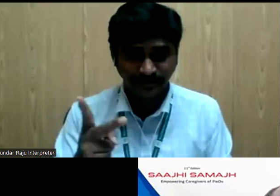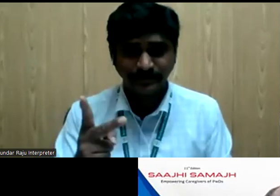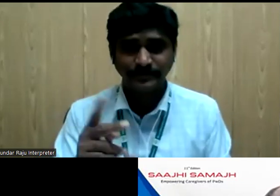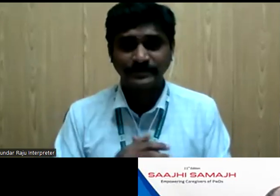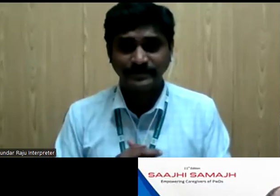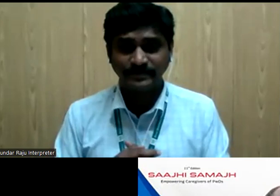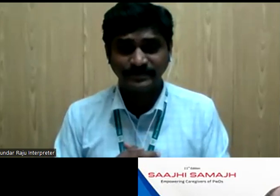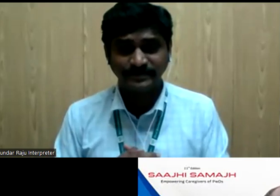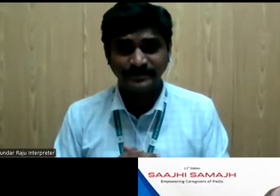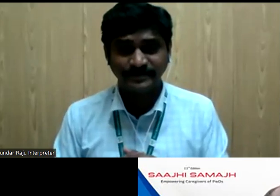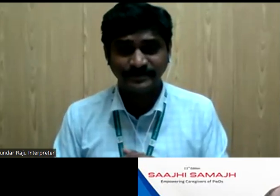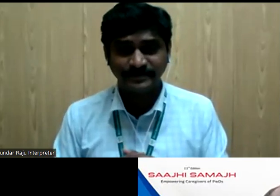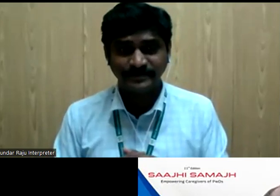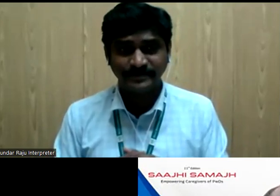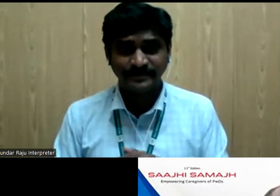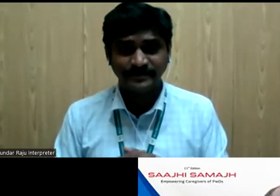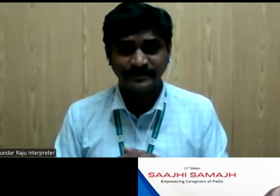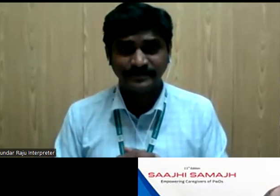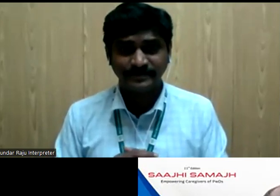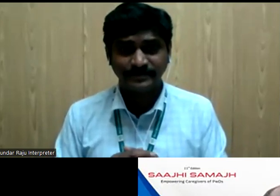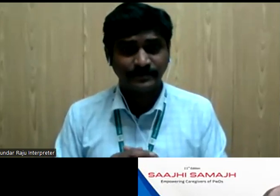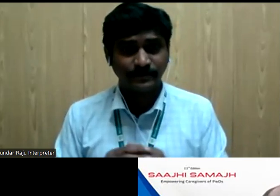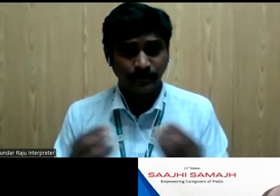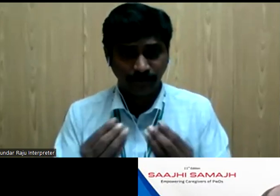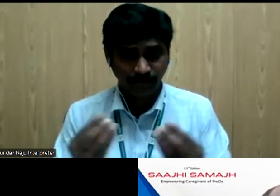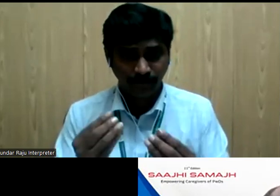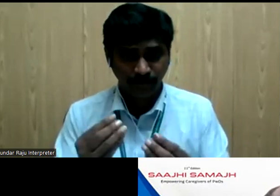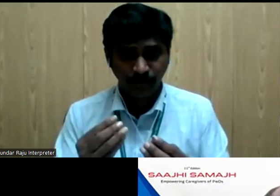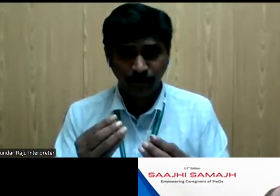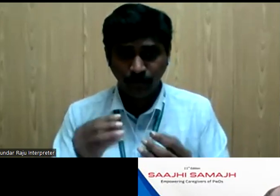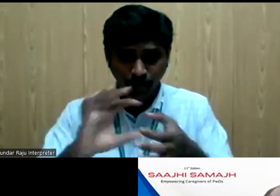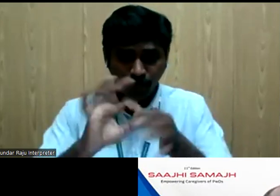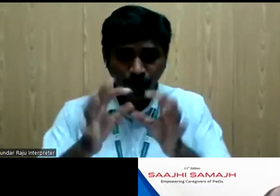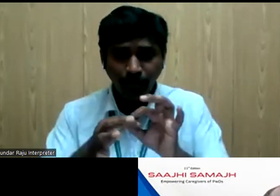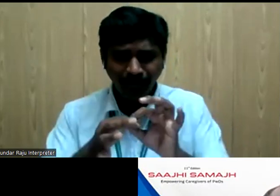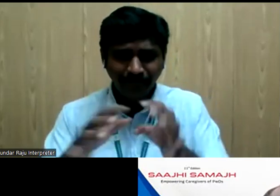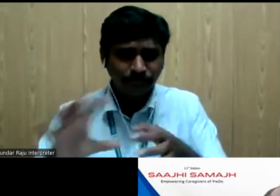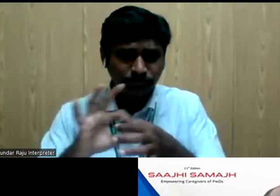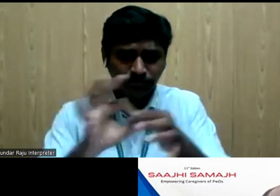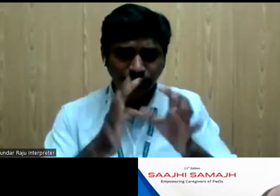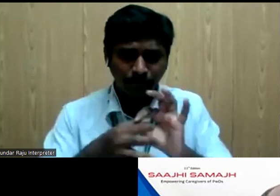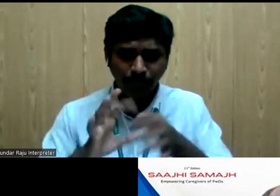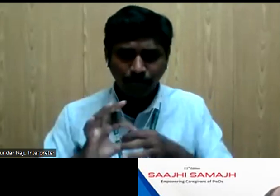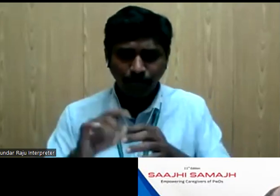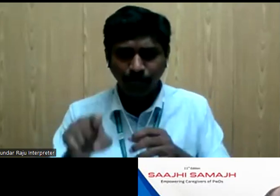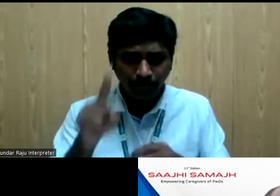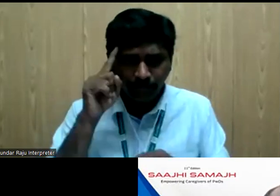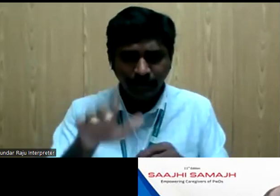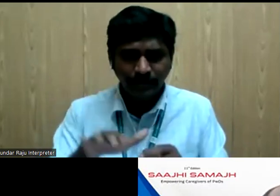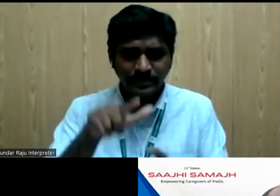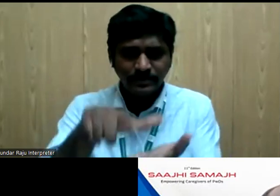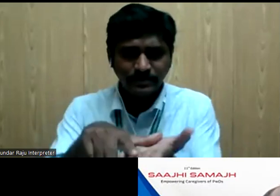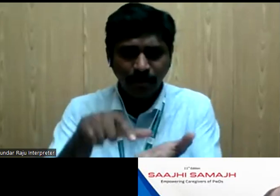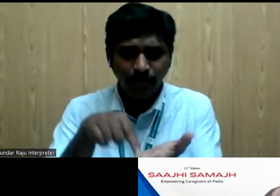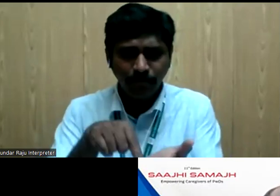think by taking a few collaborative steps forward and creating strong replicable models, I think